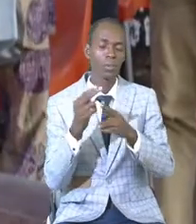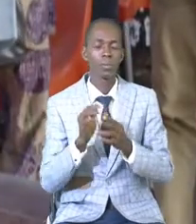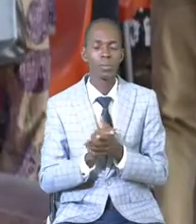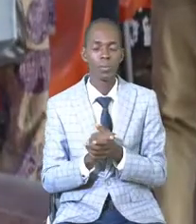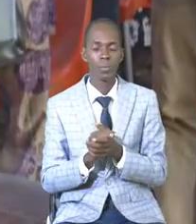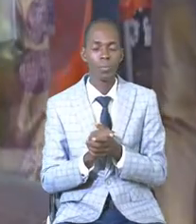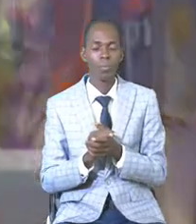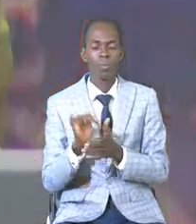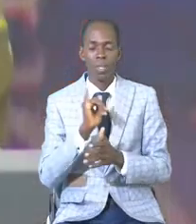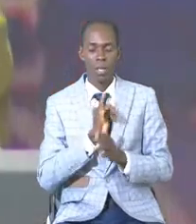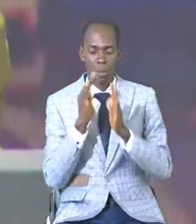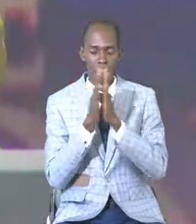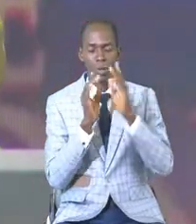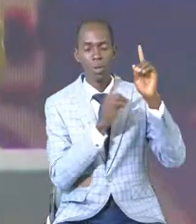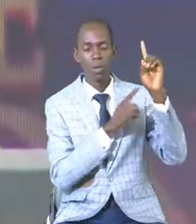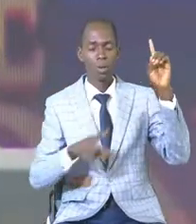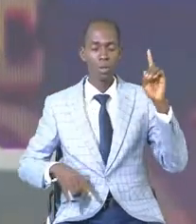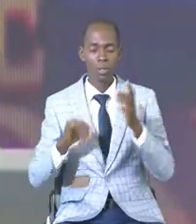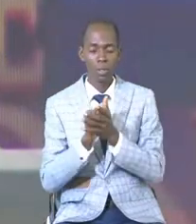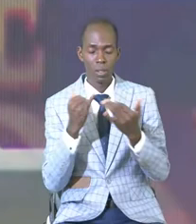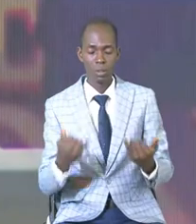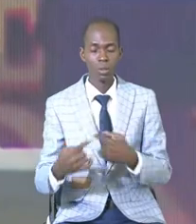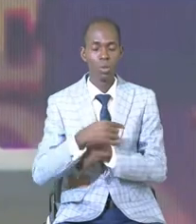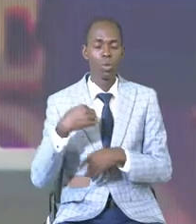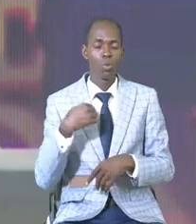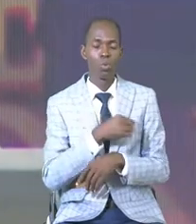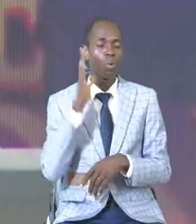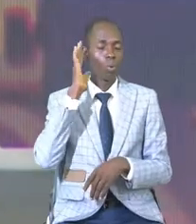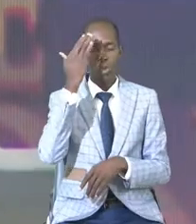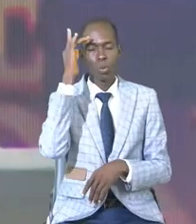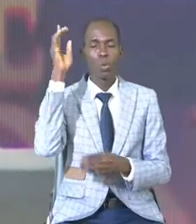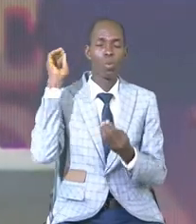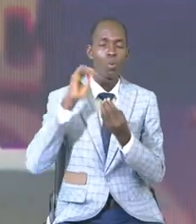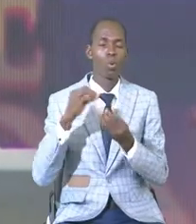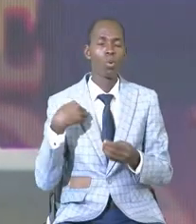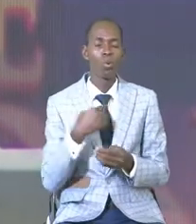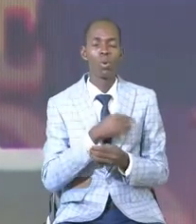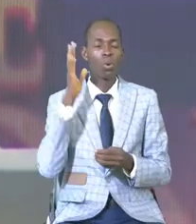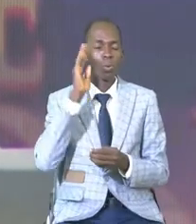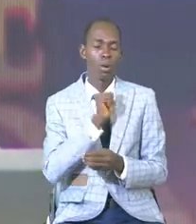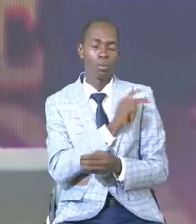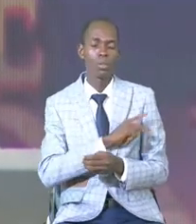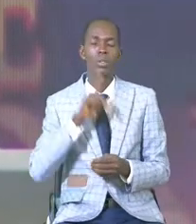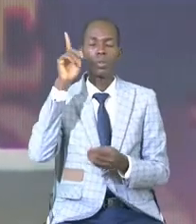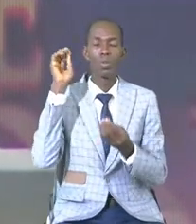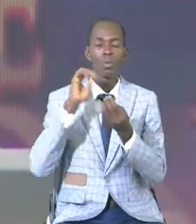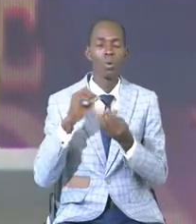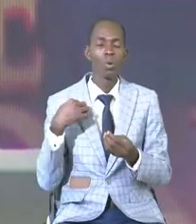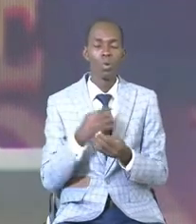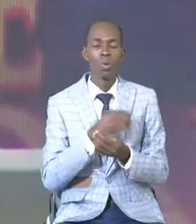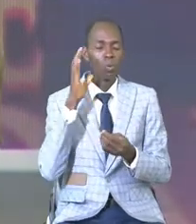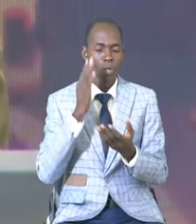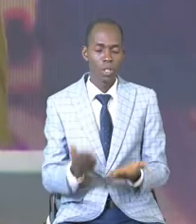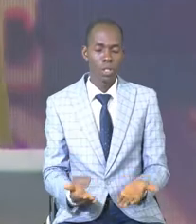I pray, Lord, that today we'll know you more. Amen. We'll appreciate you more. And we'll lift you up. And